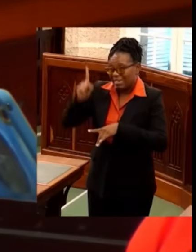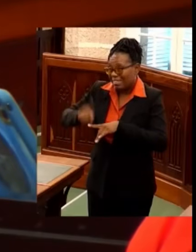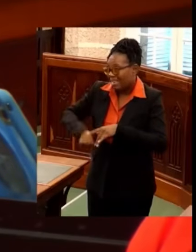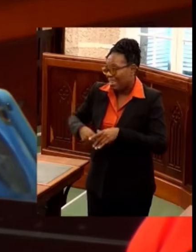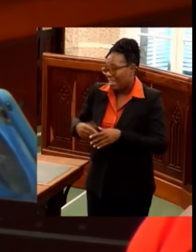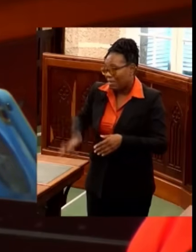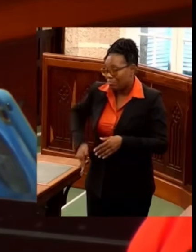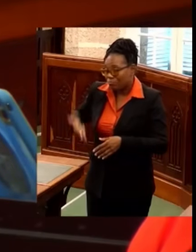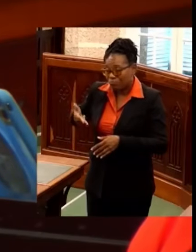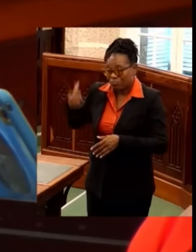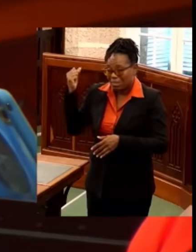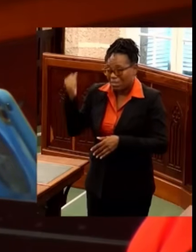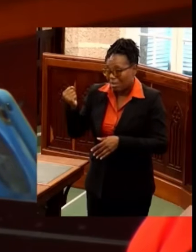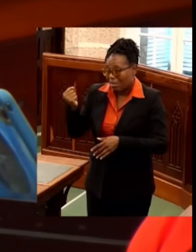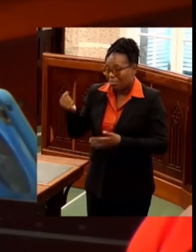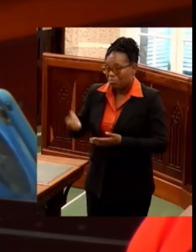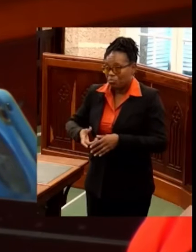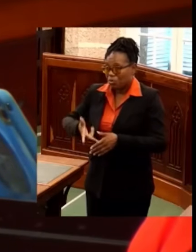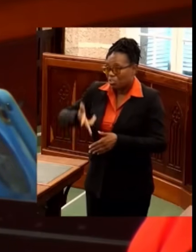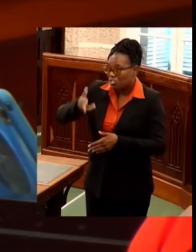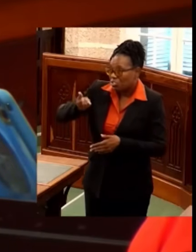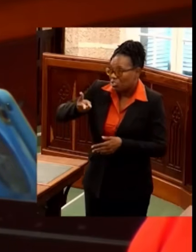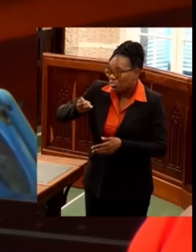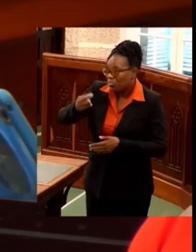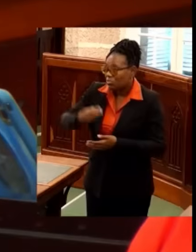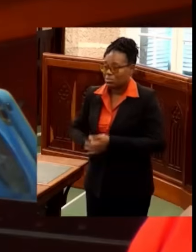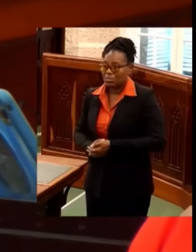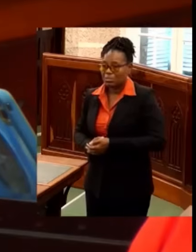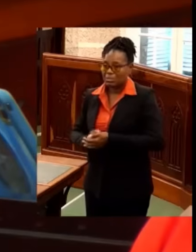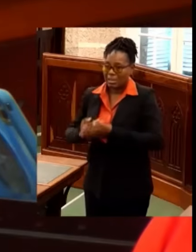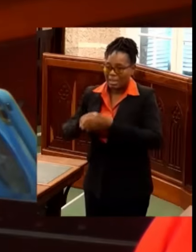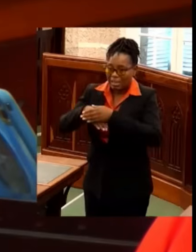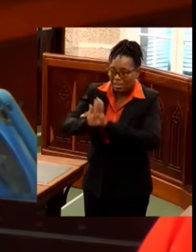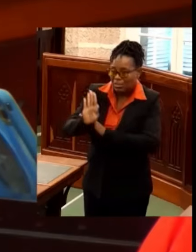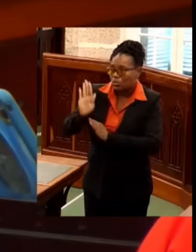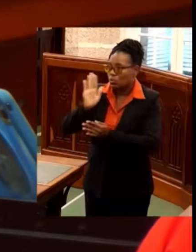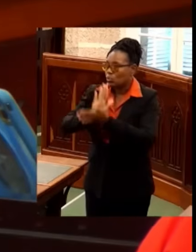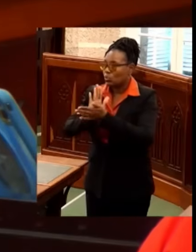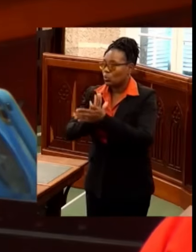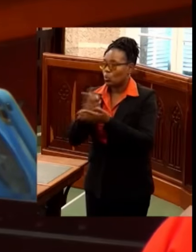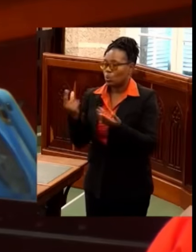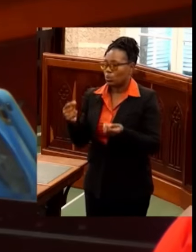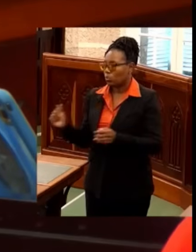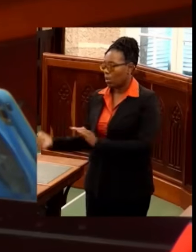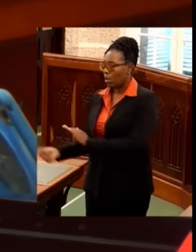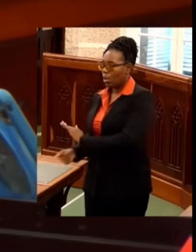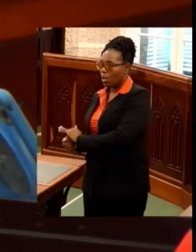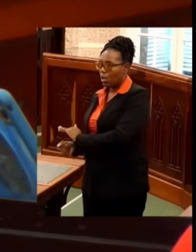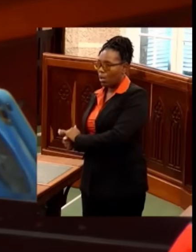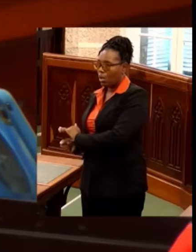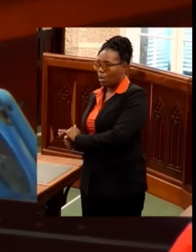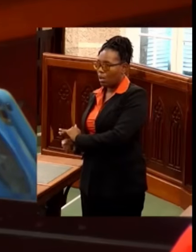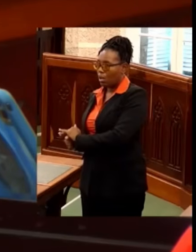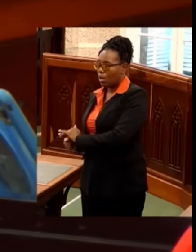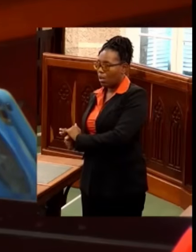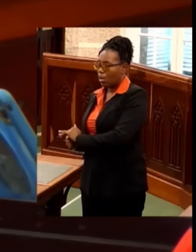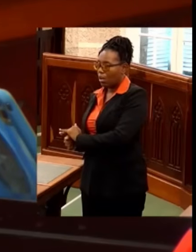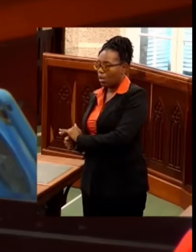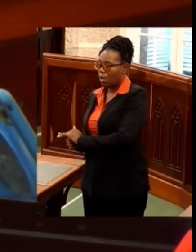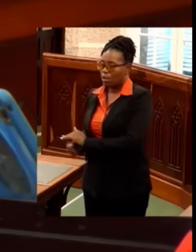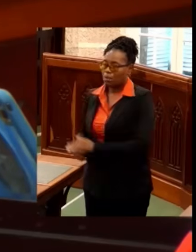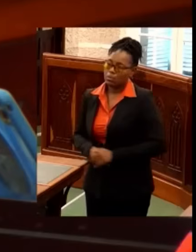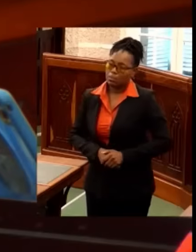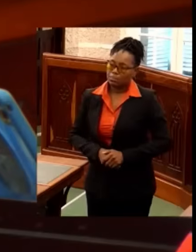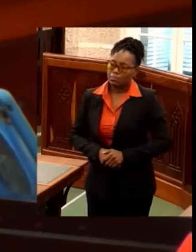weapons onto the compounds, some of them have been stashing them elsewhere. Now, this is where, according to our